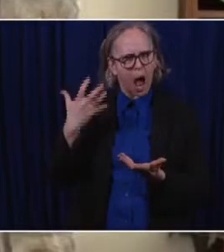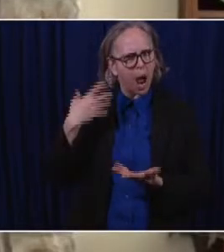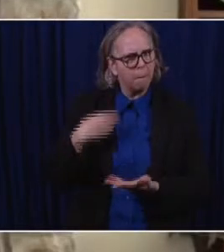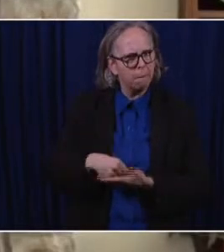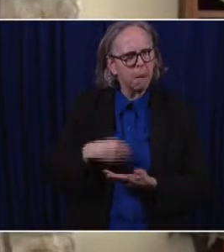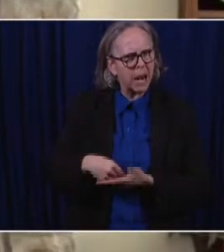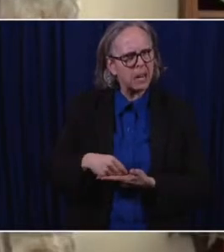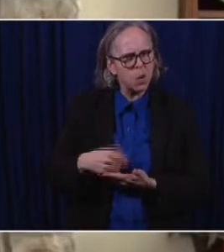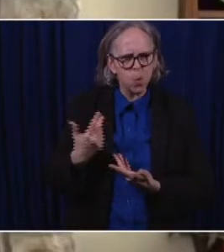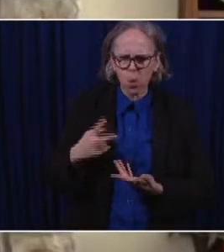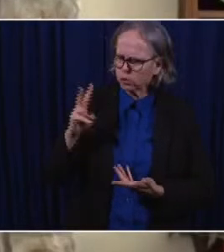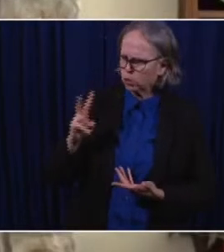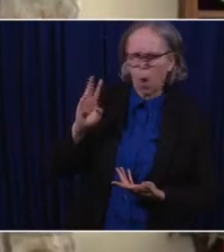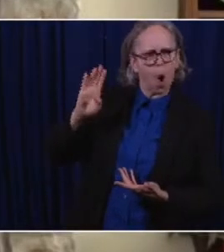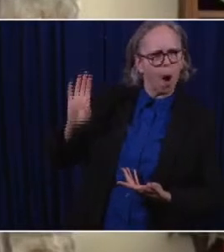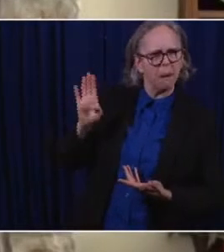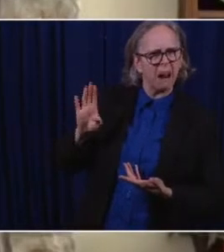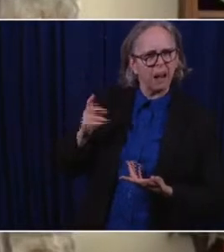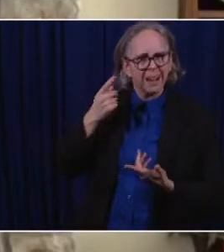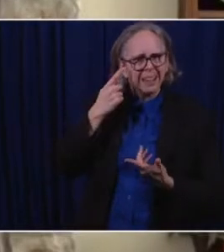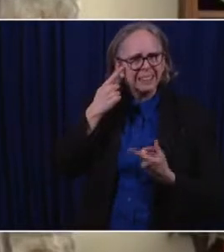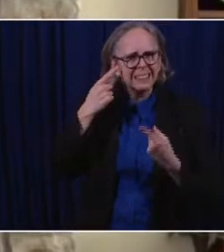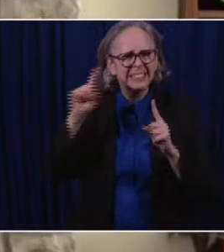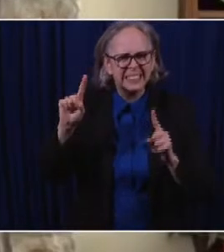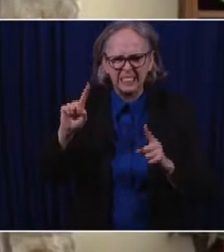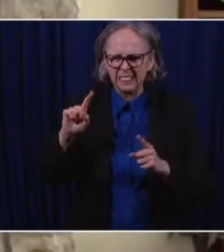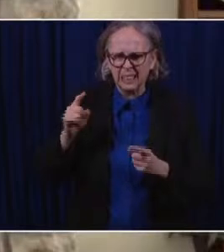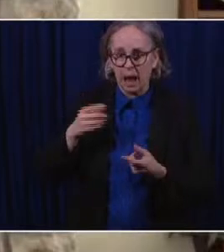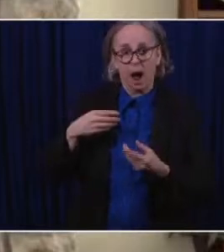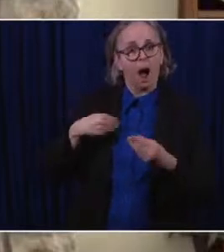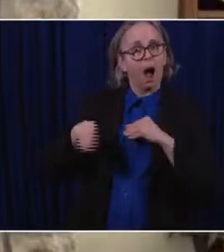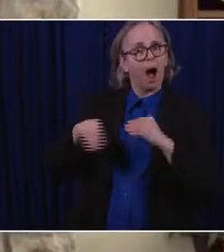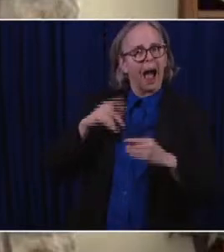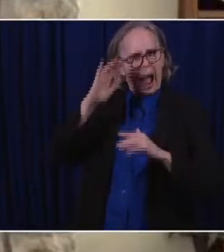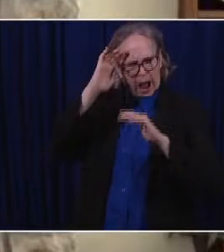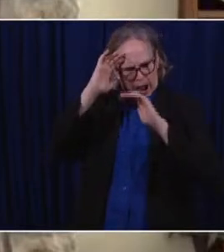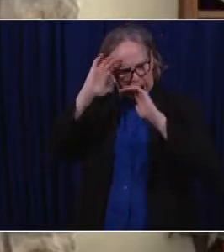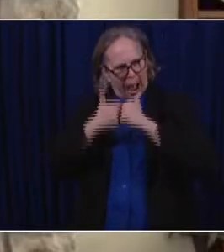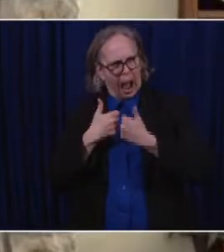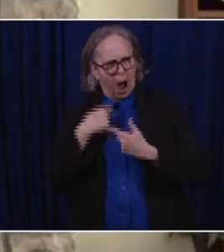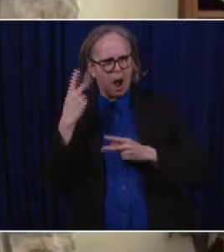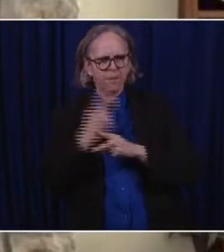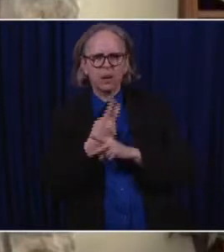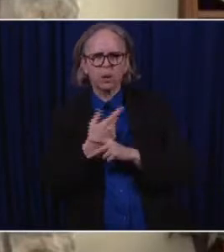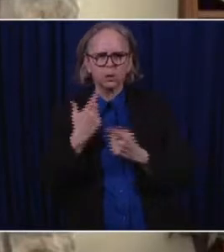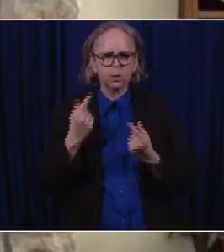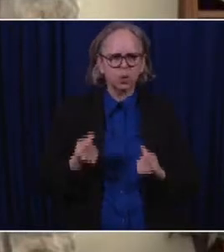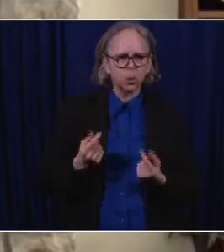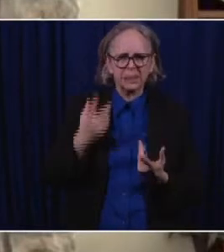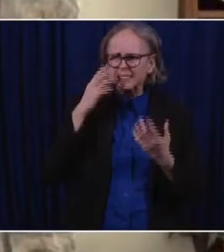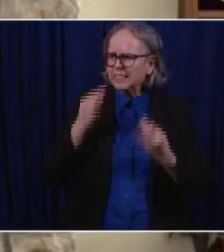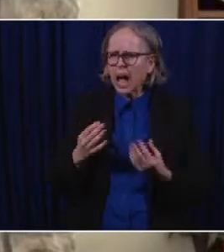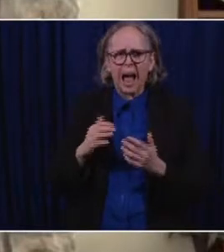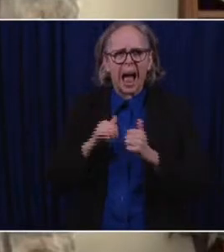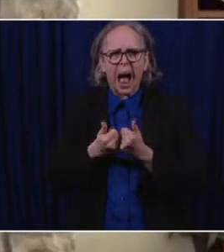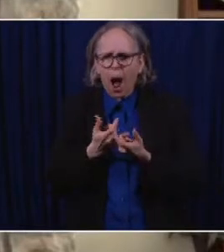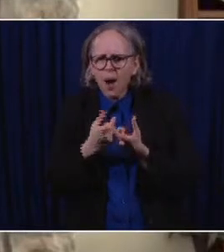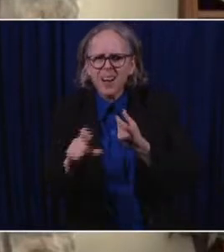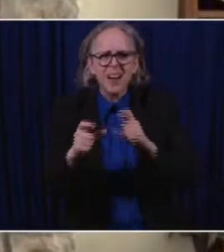announced before, and money that Congress has provided before to help them with